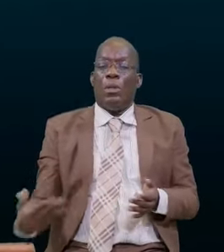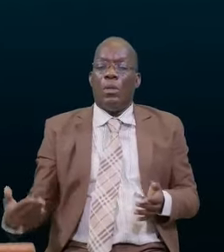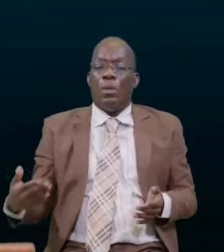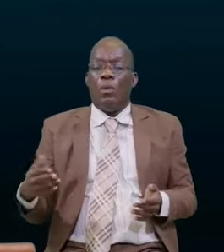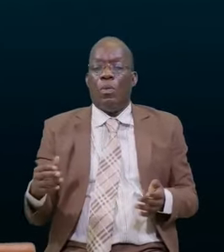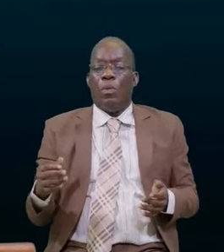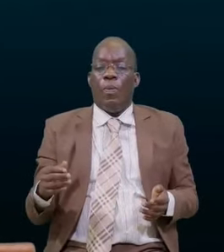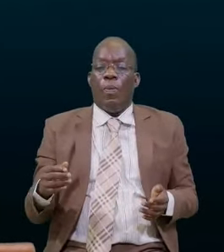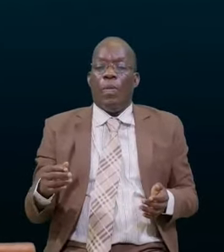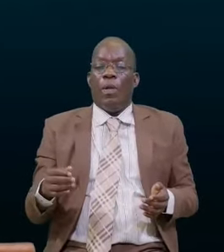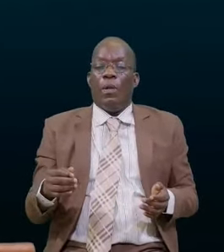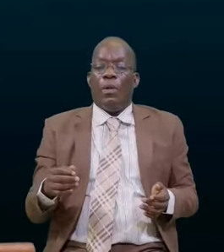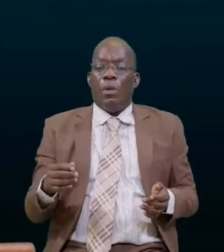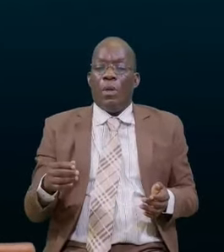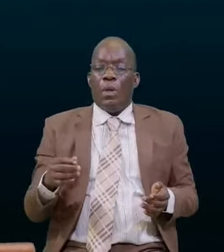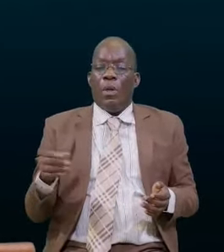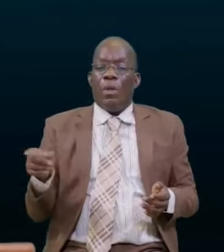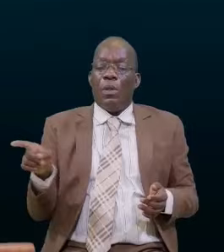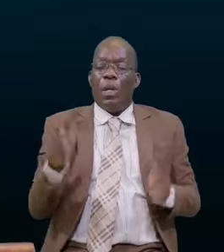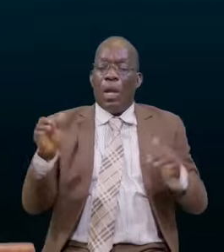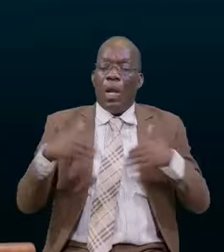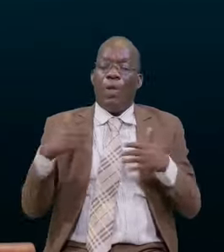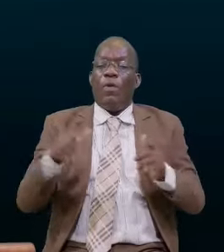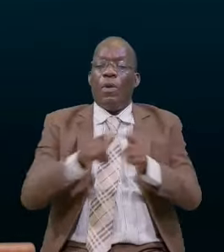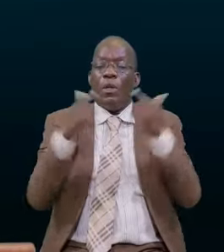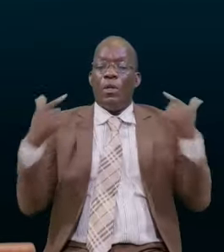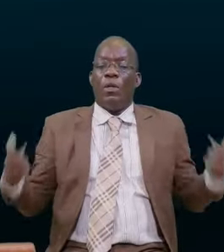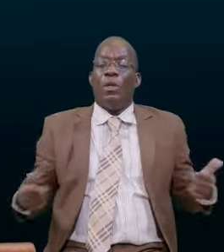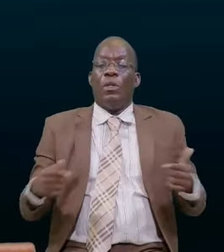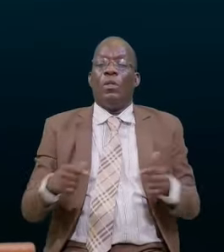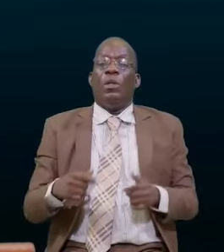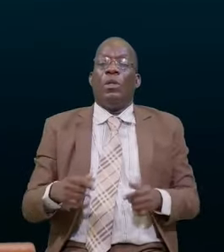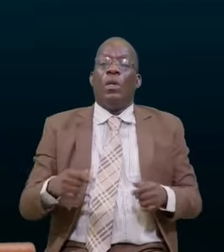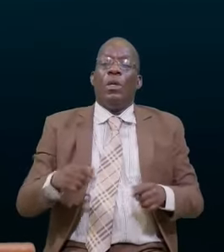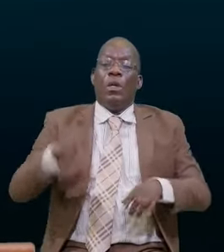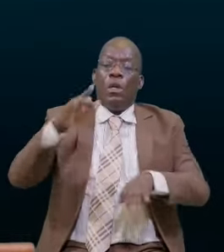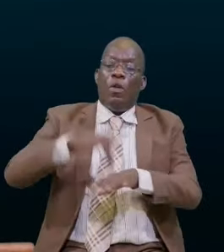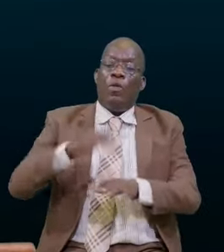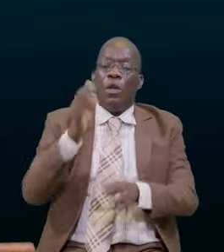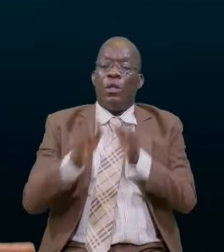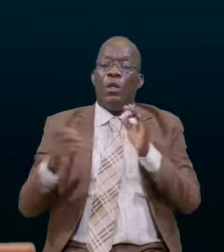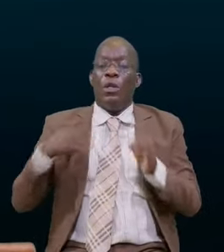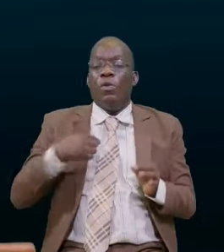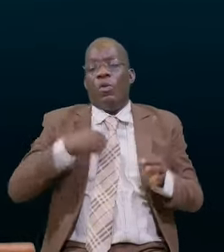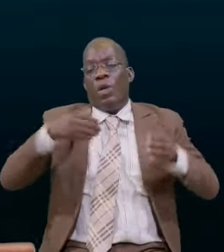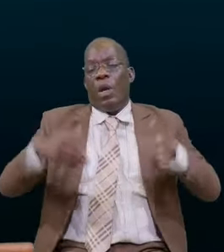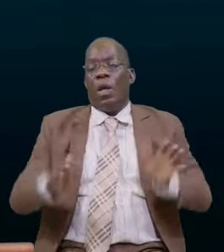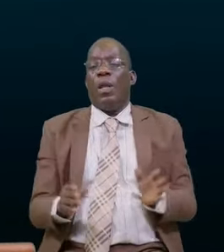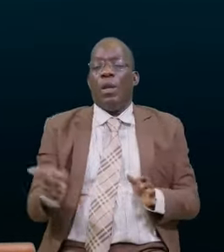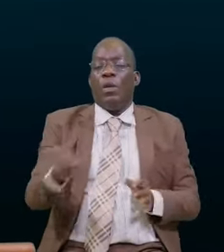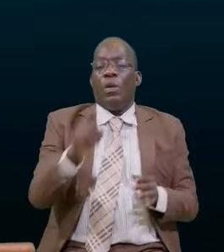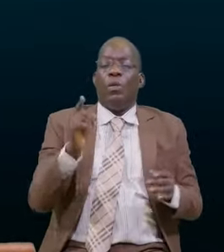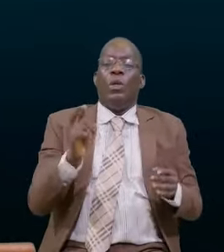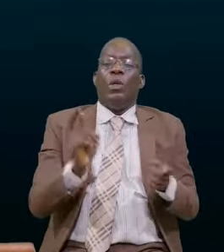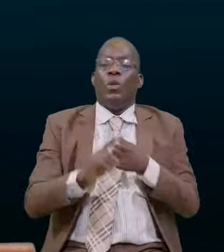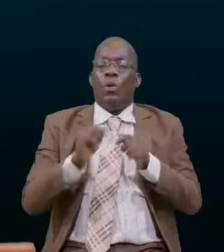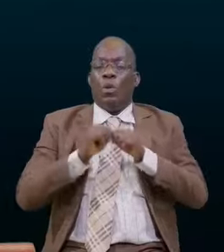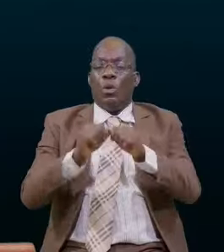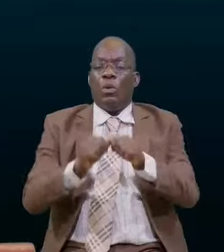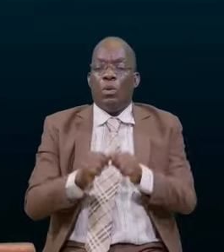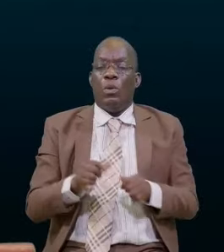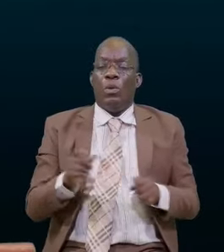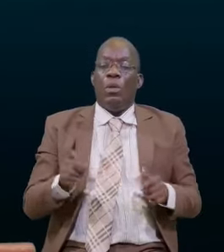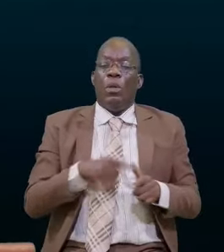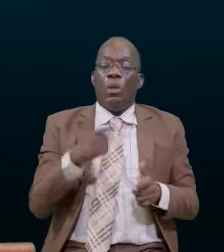Mighty consequences terrible consequences if you allow them if you don't really get rid of them then they will bring